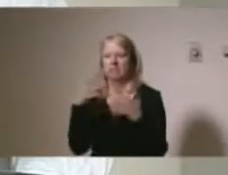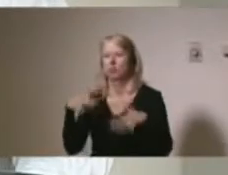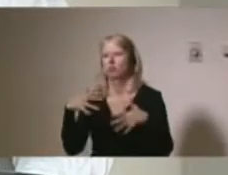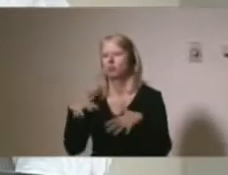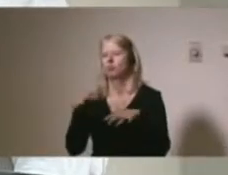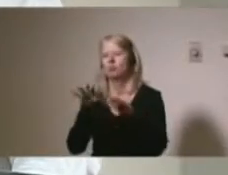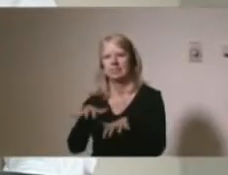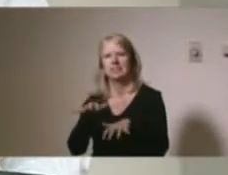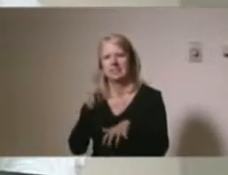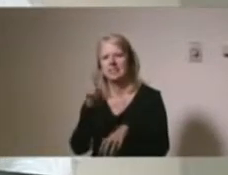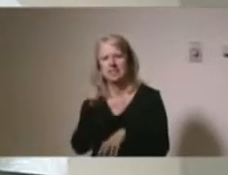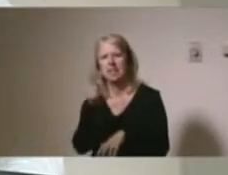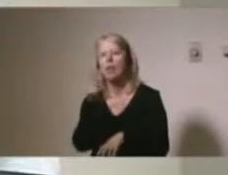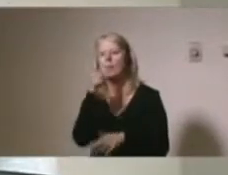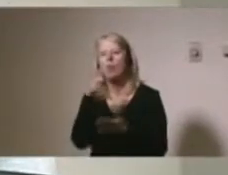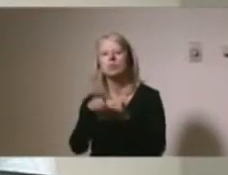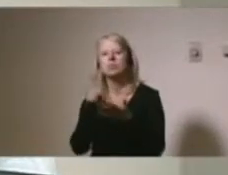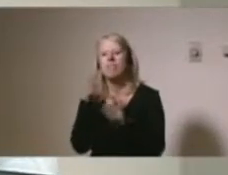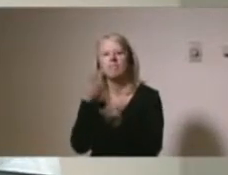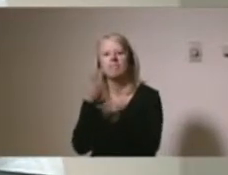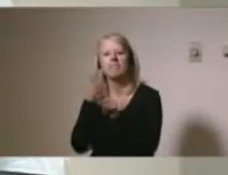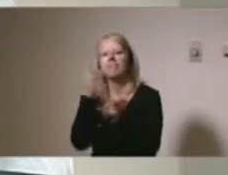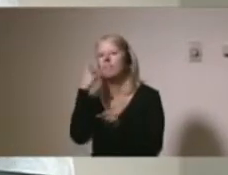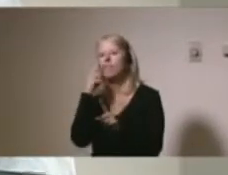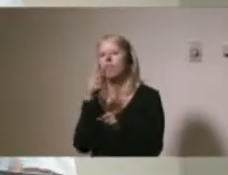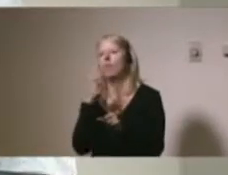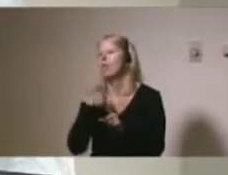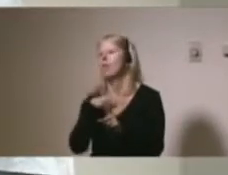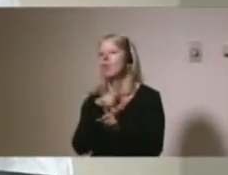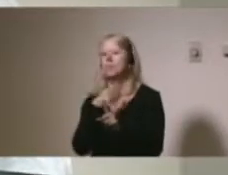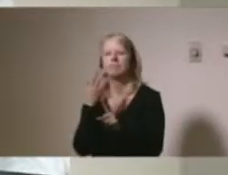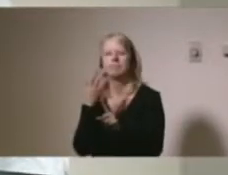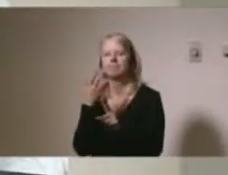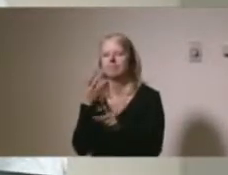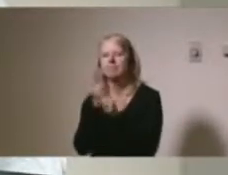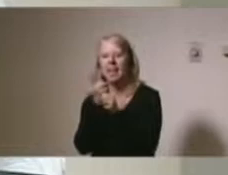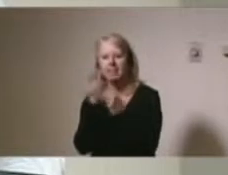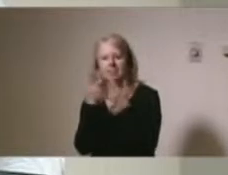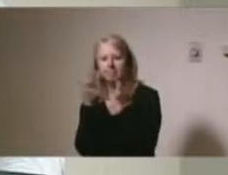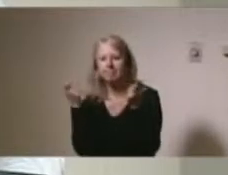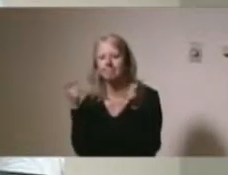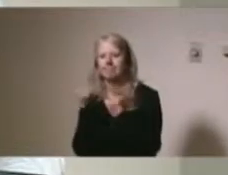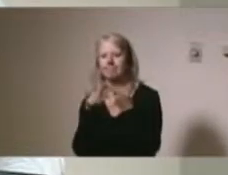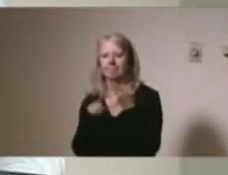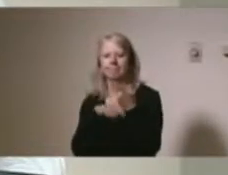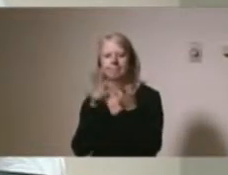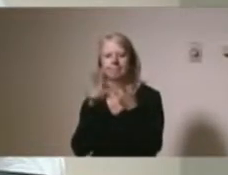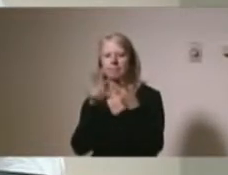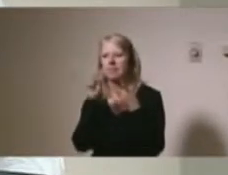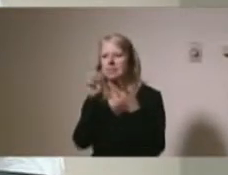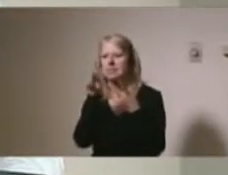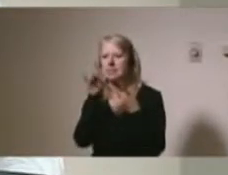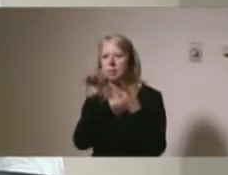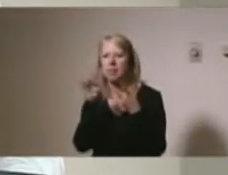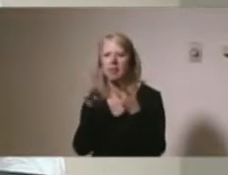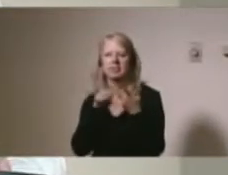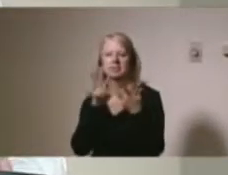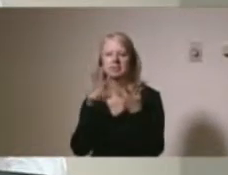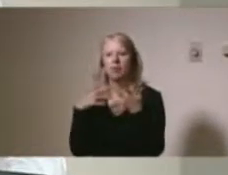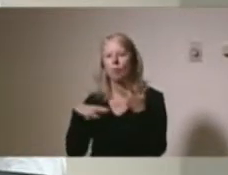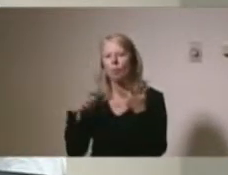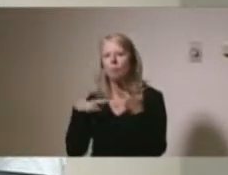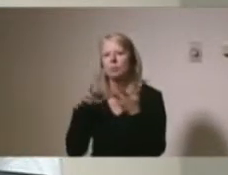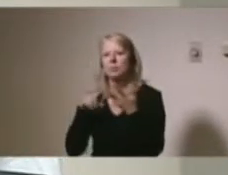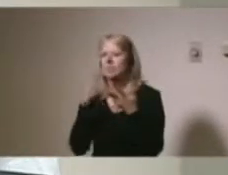necessary. You know, as we use the post office to be, you know, receiving goods, supplies, clothing, and